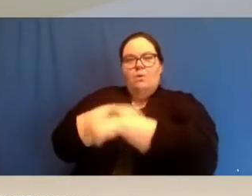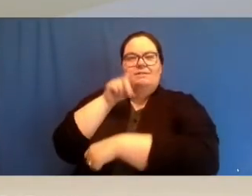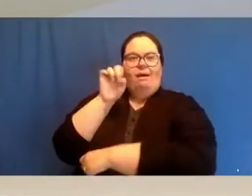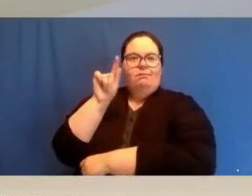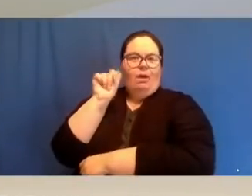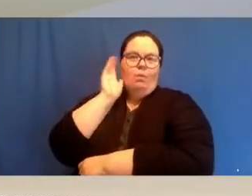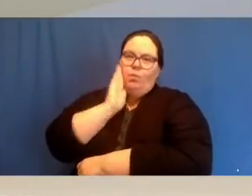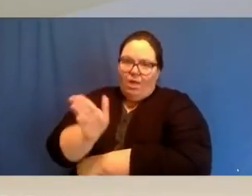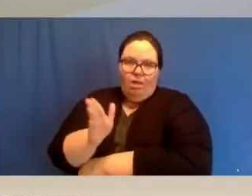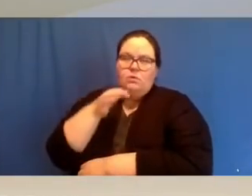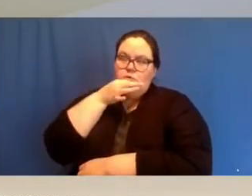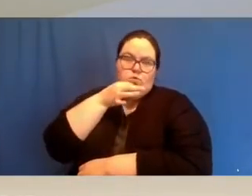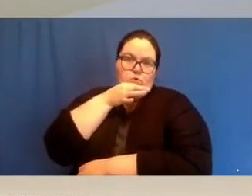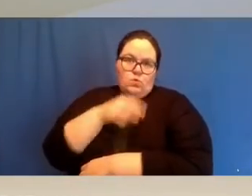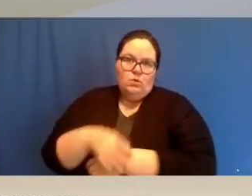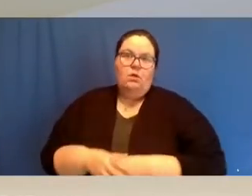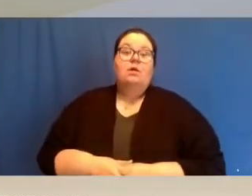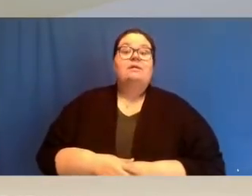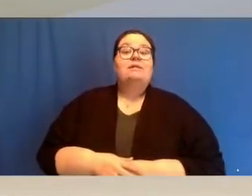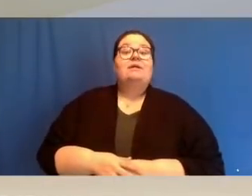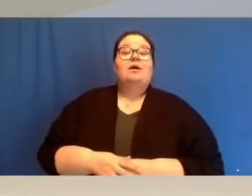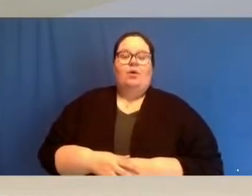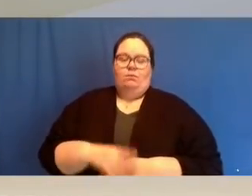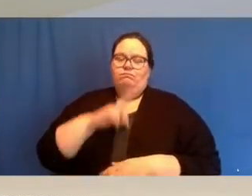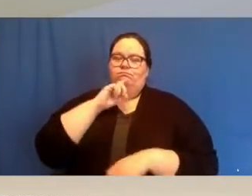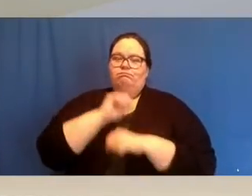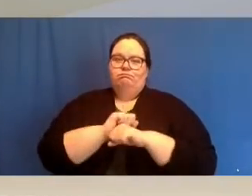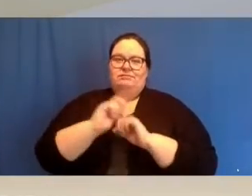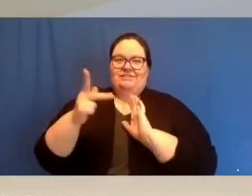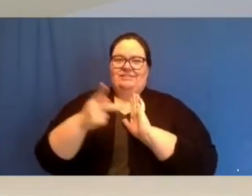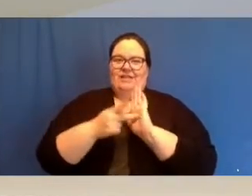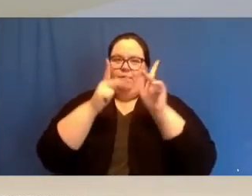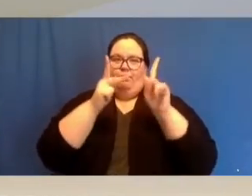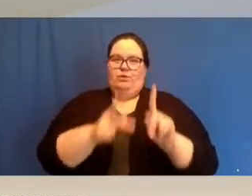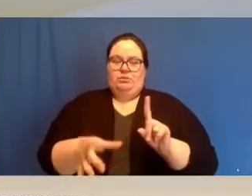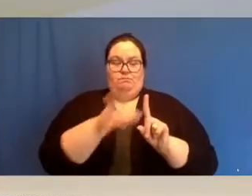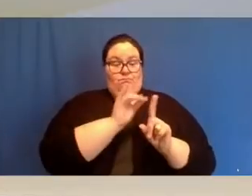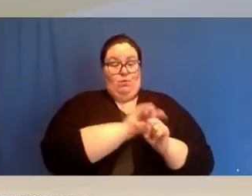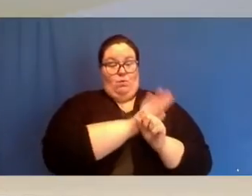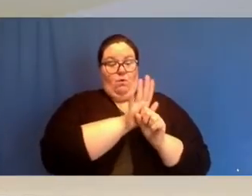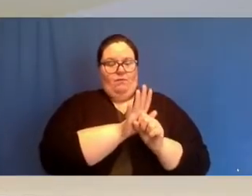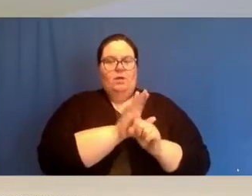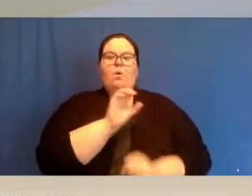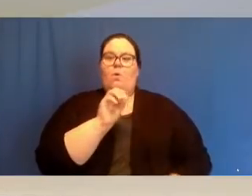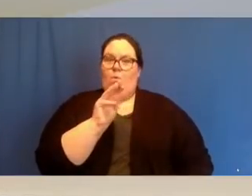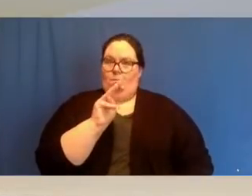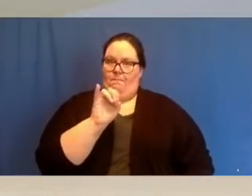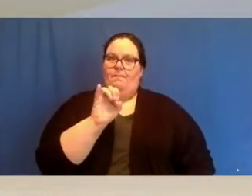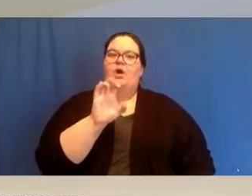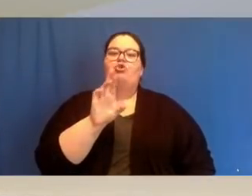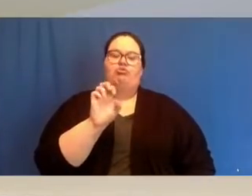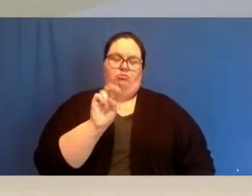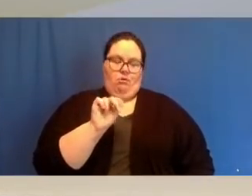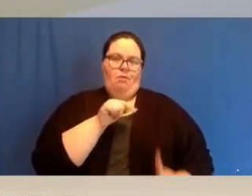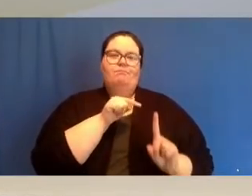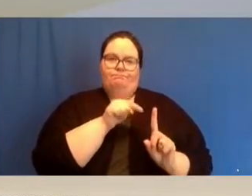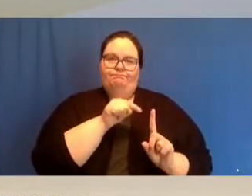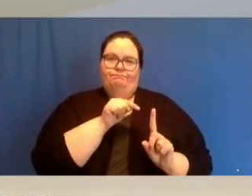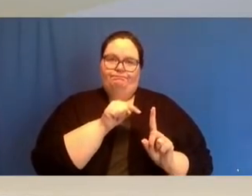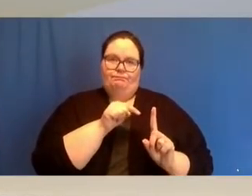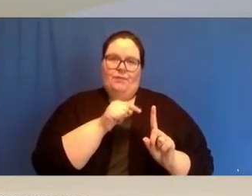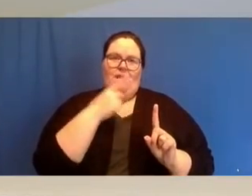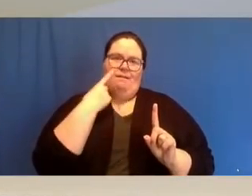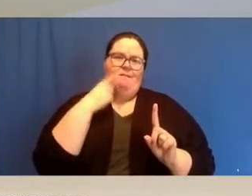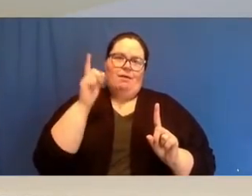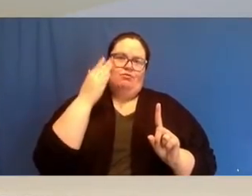days. We do have a second case of confirmed Omicron variant to report today. This case was announced previously and is